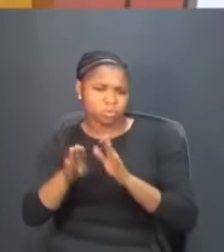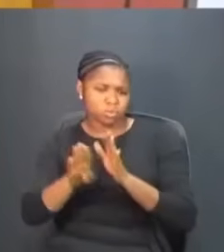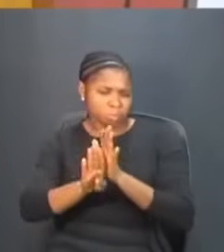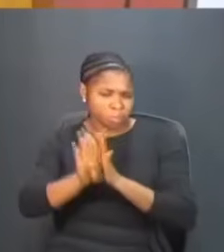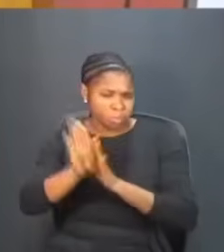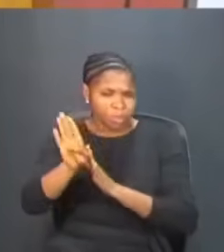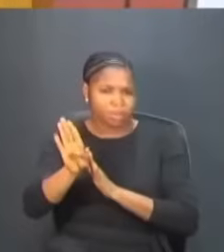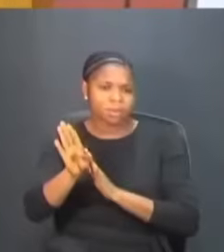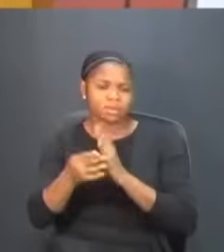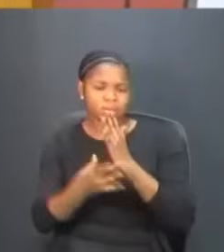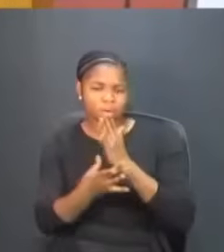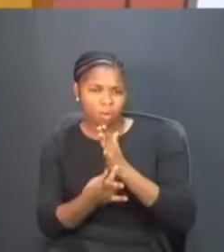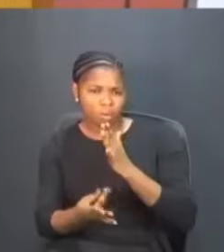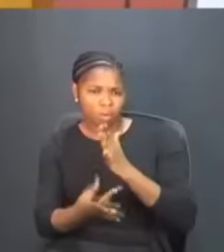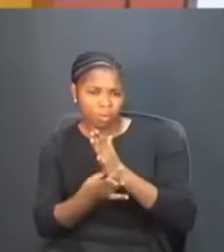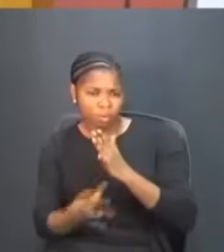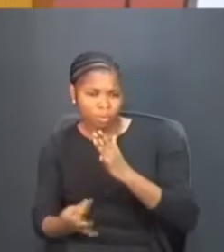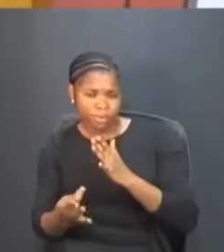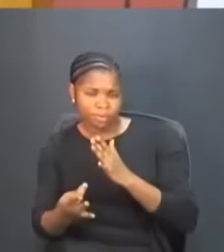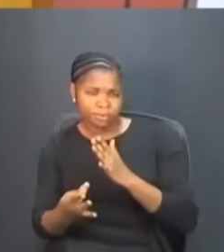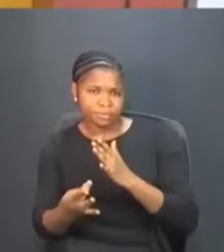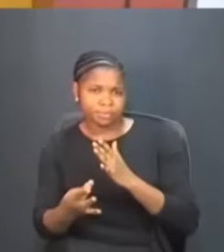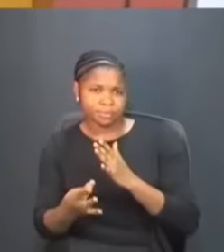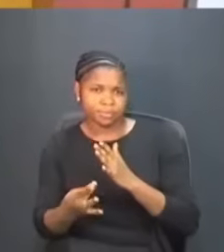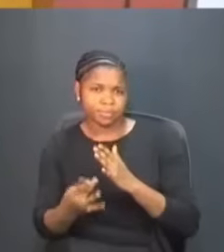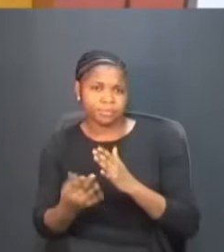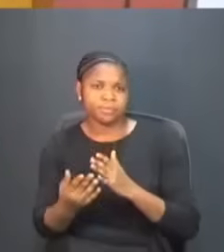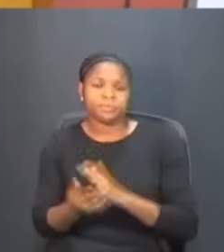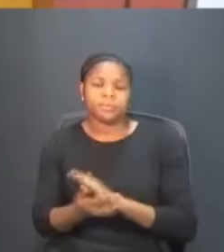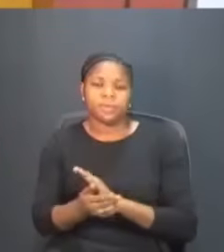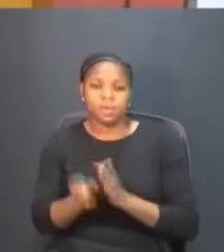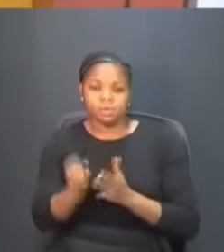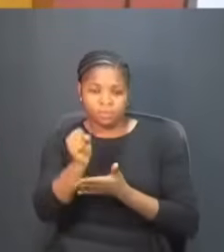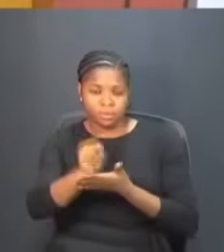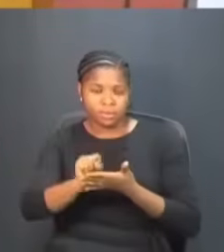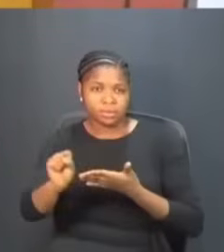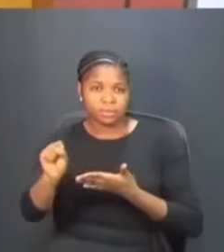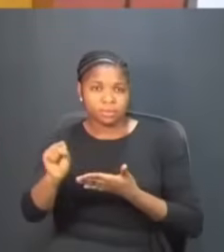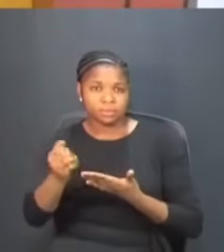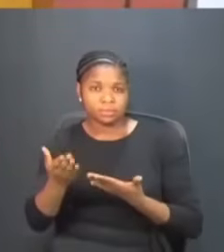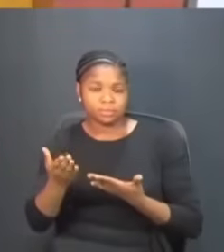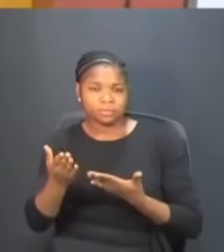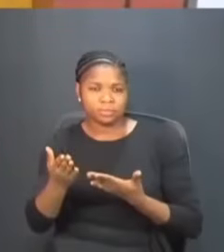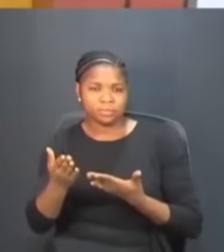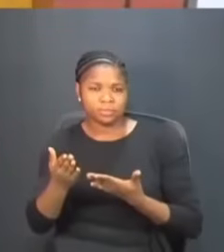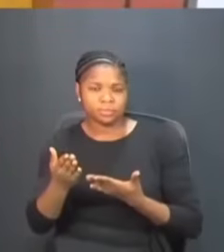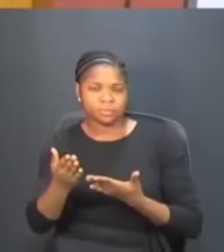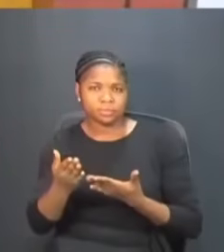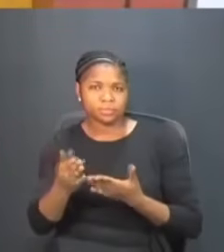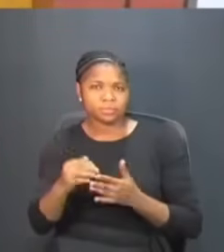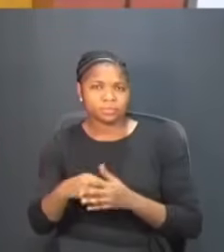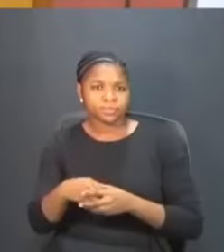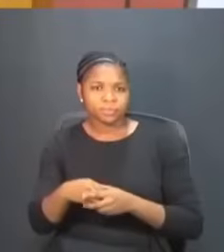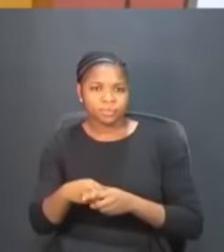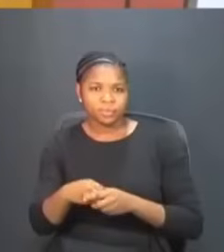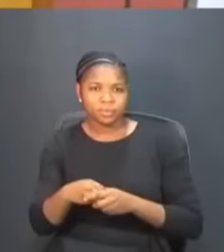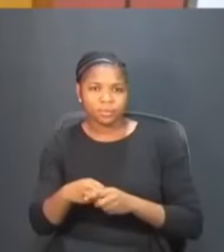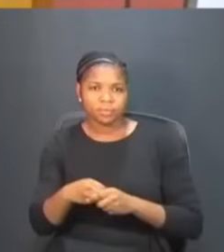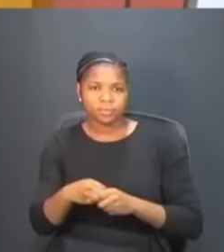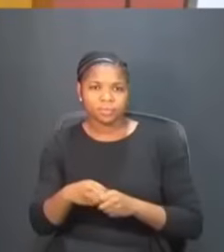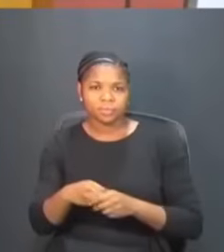sector, given that the Minerals Commission has distributed millions of oil palm